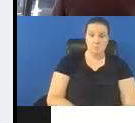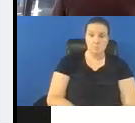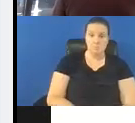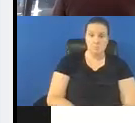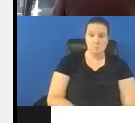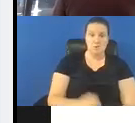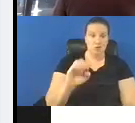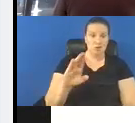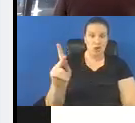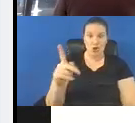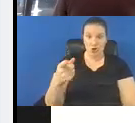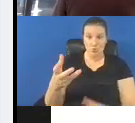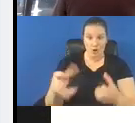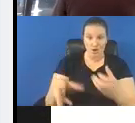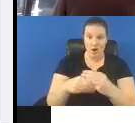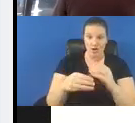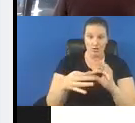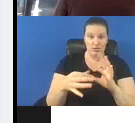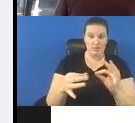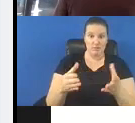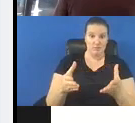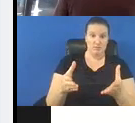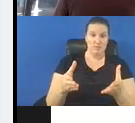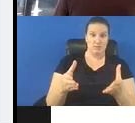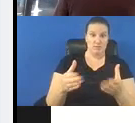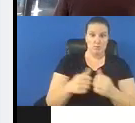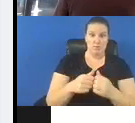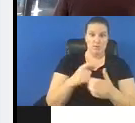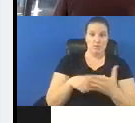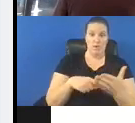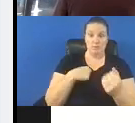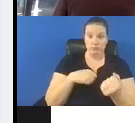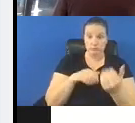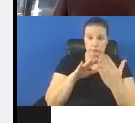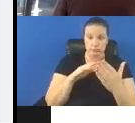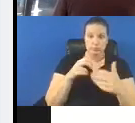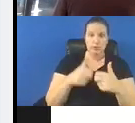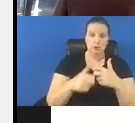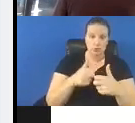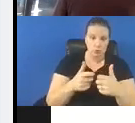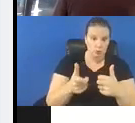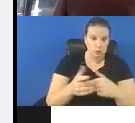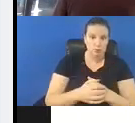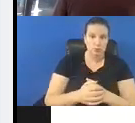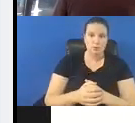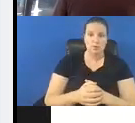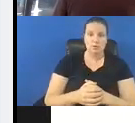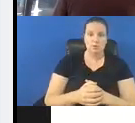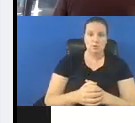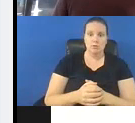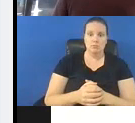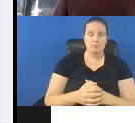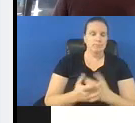Cirque, do you have any with what you run into, any issues or? I just